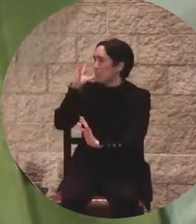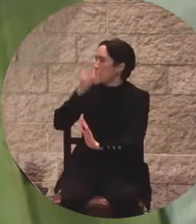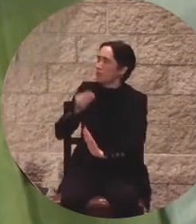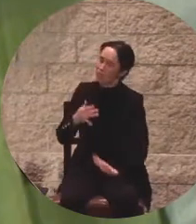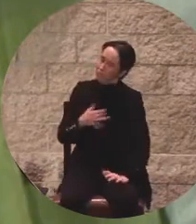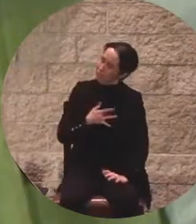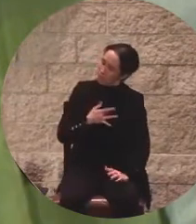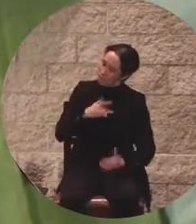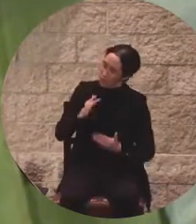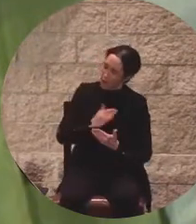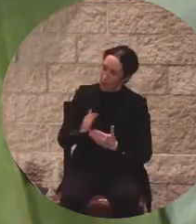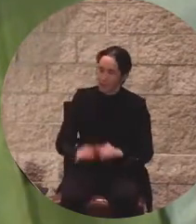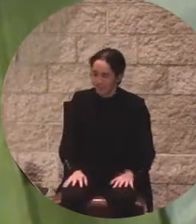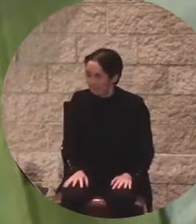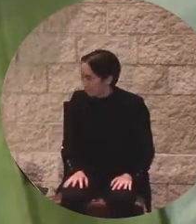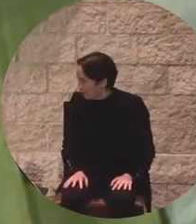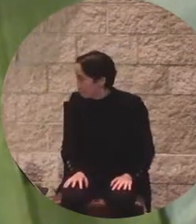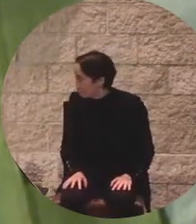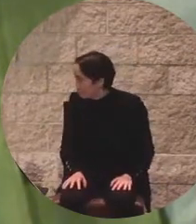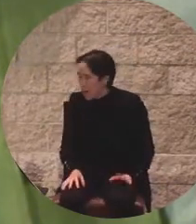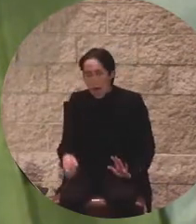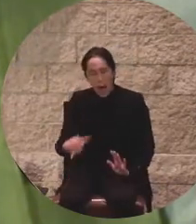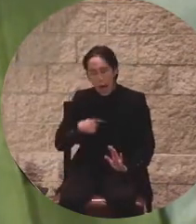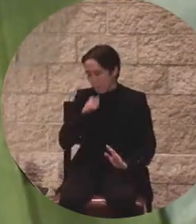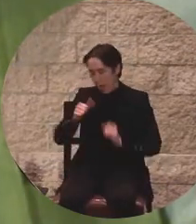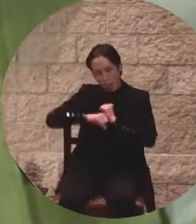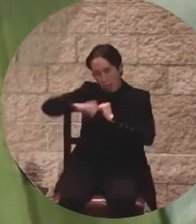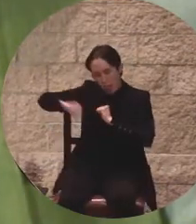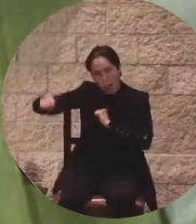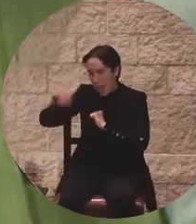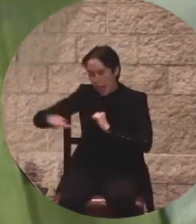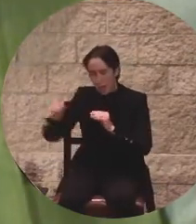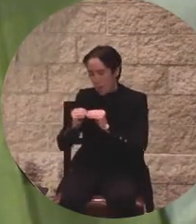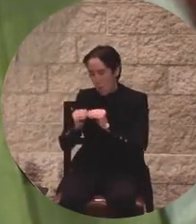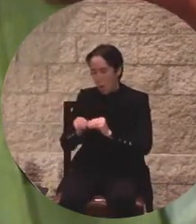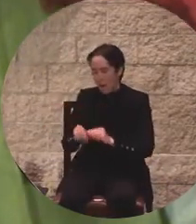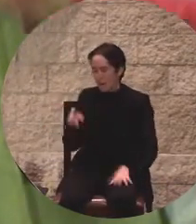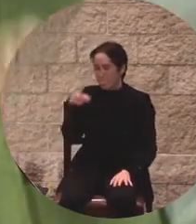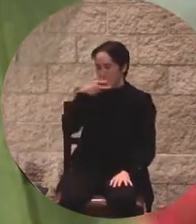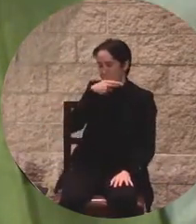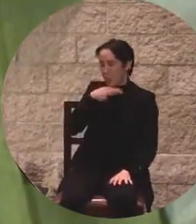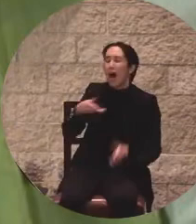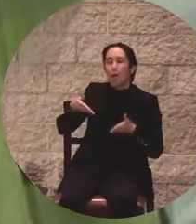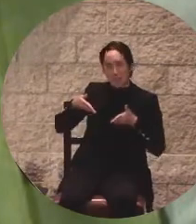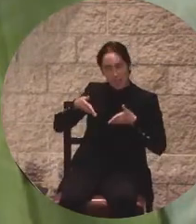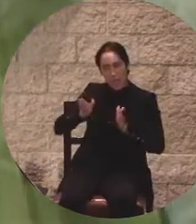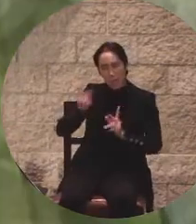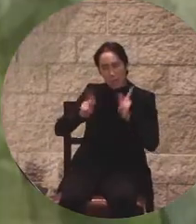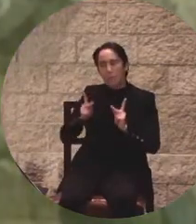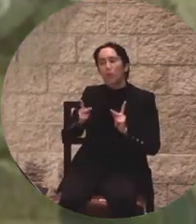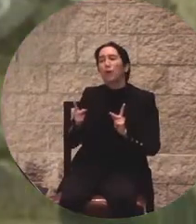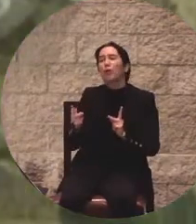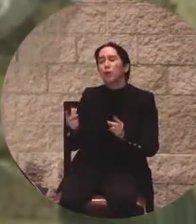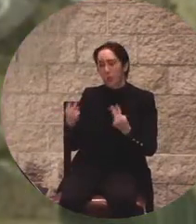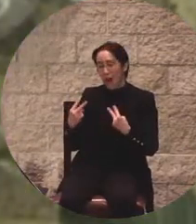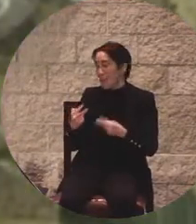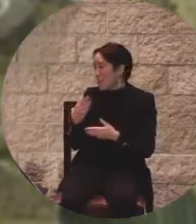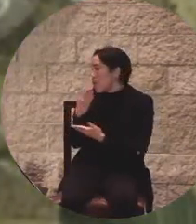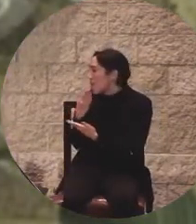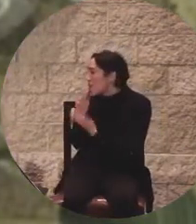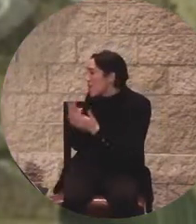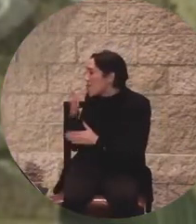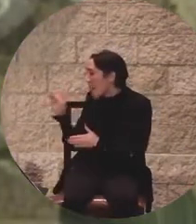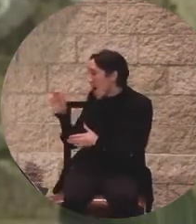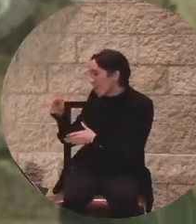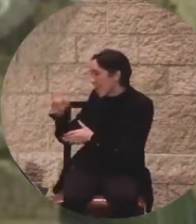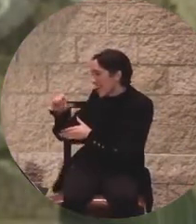beautiful. And I'm not going to talk about it anymore. I'm just going to let people watch. Good luck, Rachel. Thanks, honey. You're beautiful. Thank